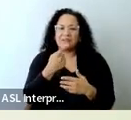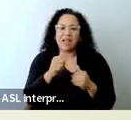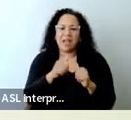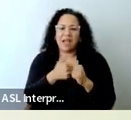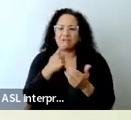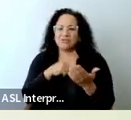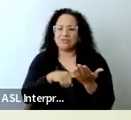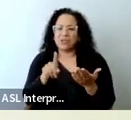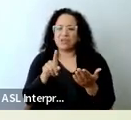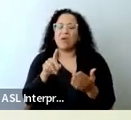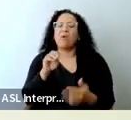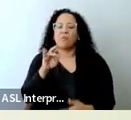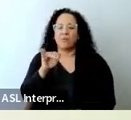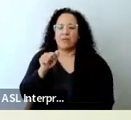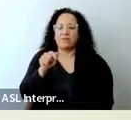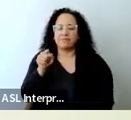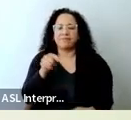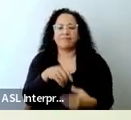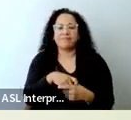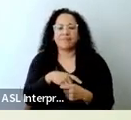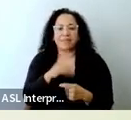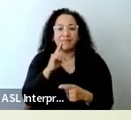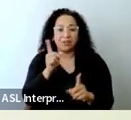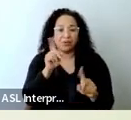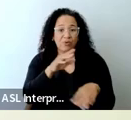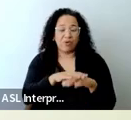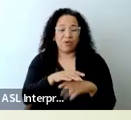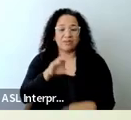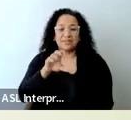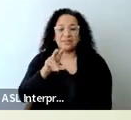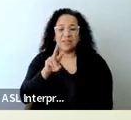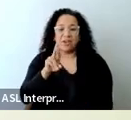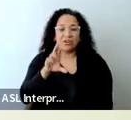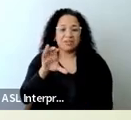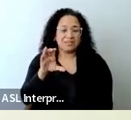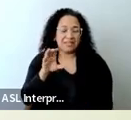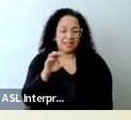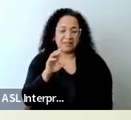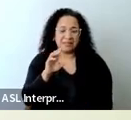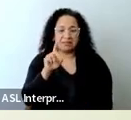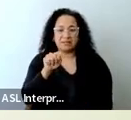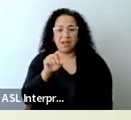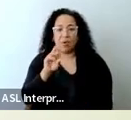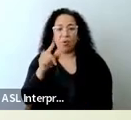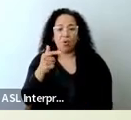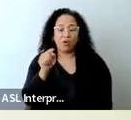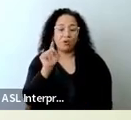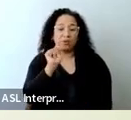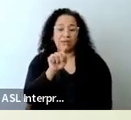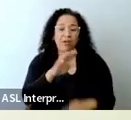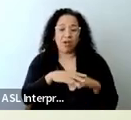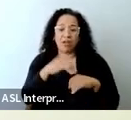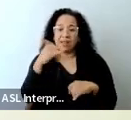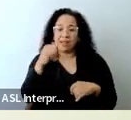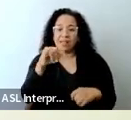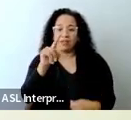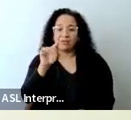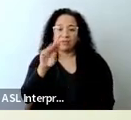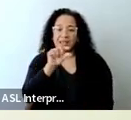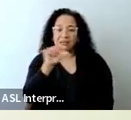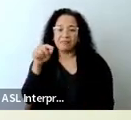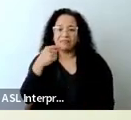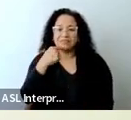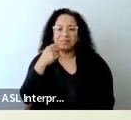Sure. If you go on to the CVRC.org website, if you click the yellow tab, which says